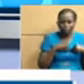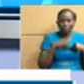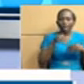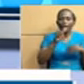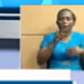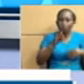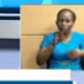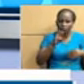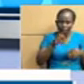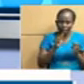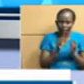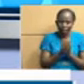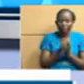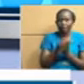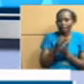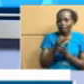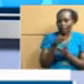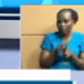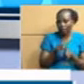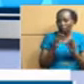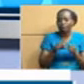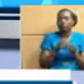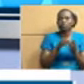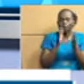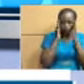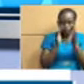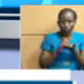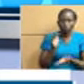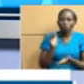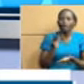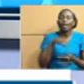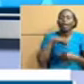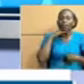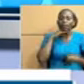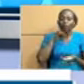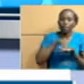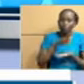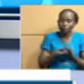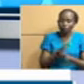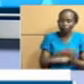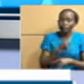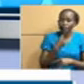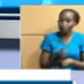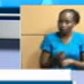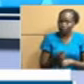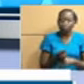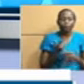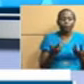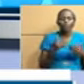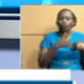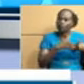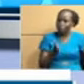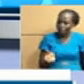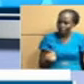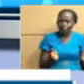and adequacy. Then we have to invest in adequate data. I talked about it earlier. Ensuring transparency